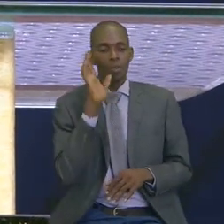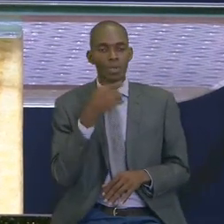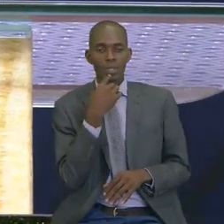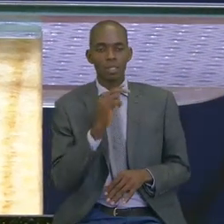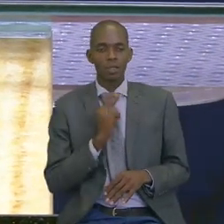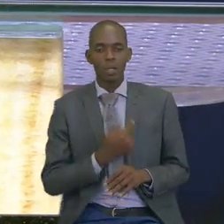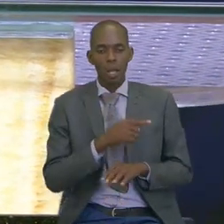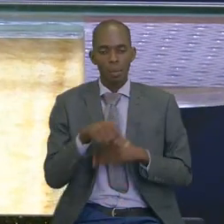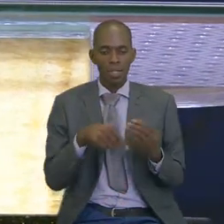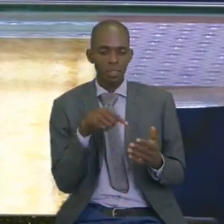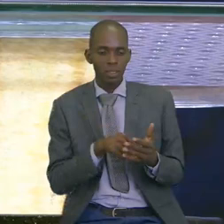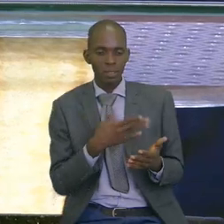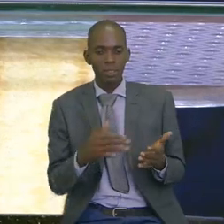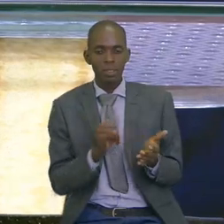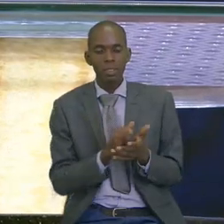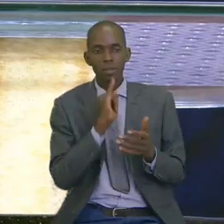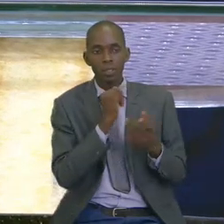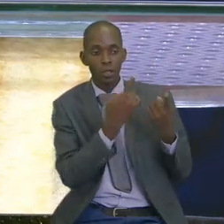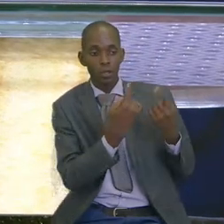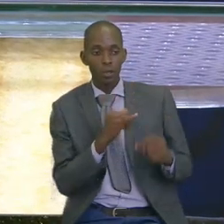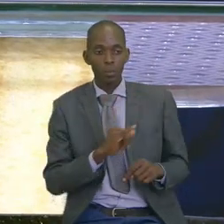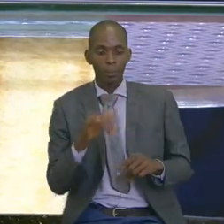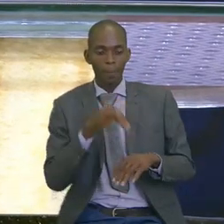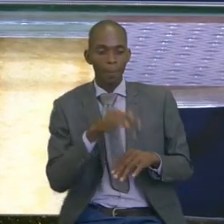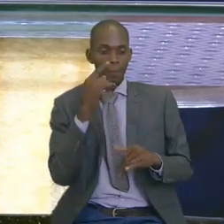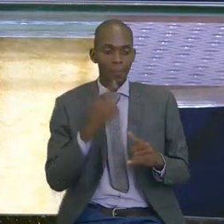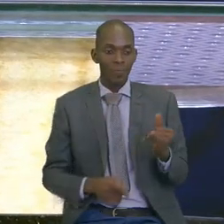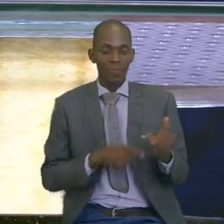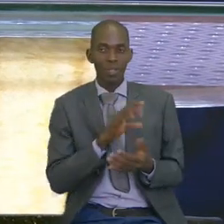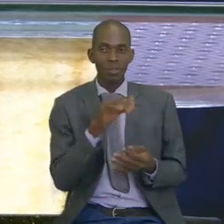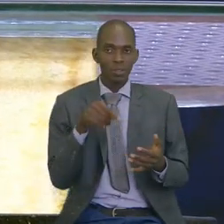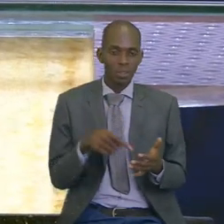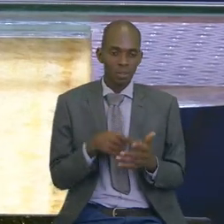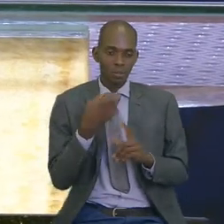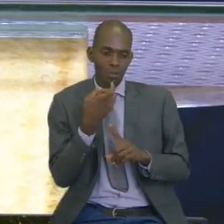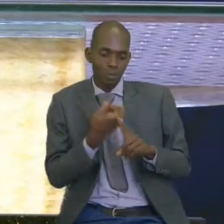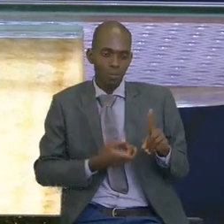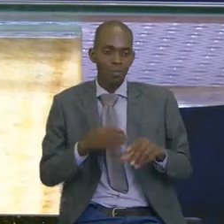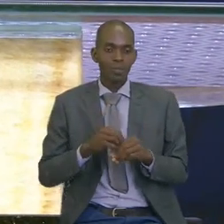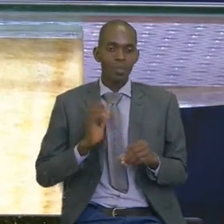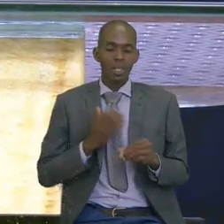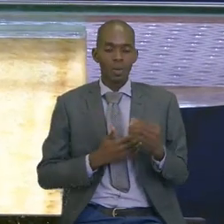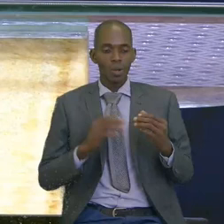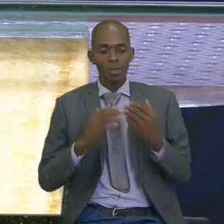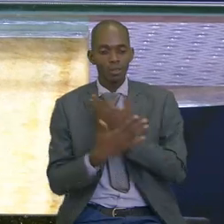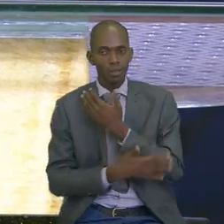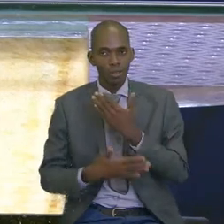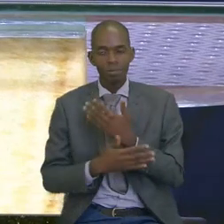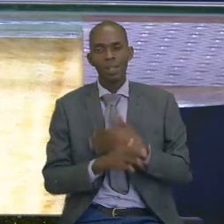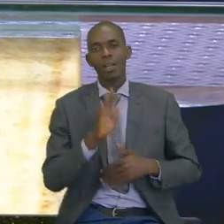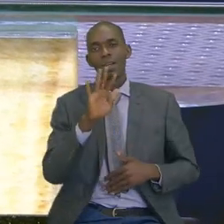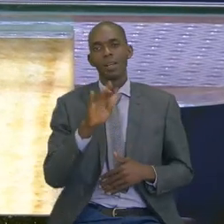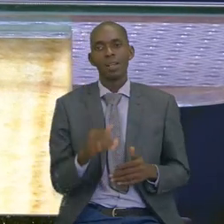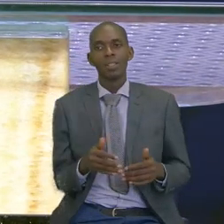about this thing that is coming at the end of this month in our country here. They will say this,